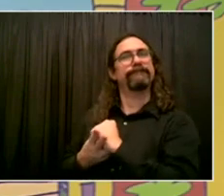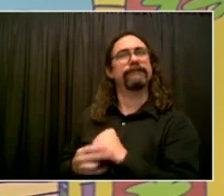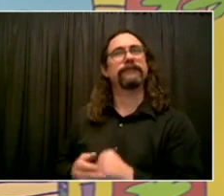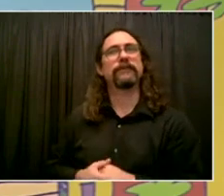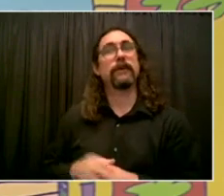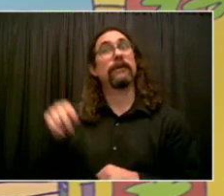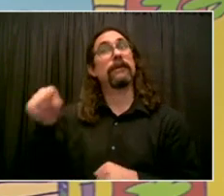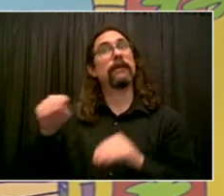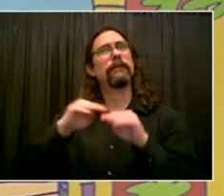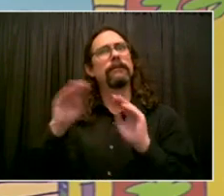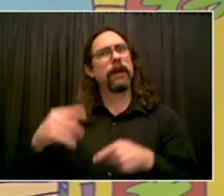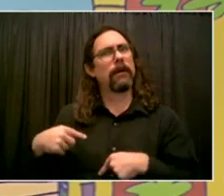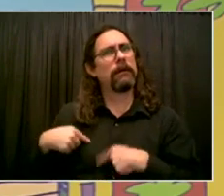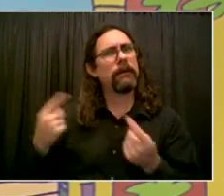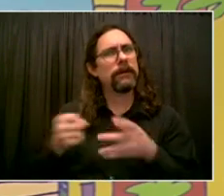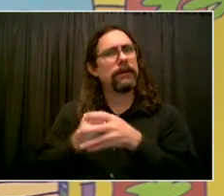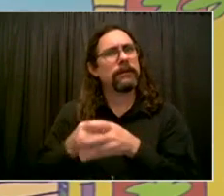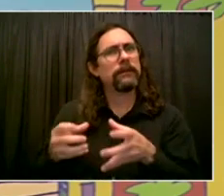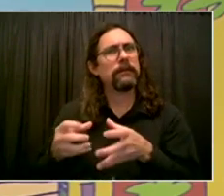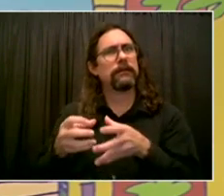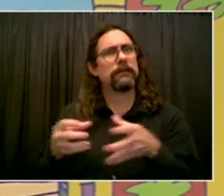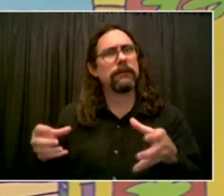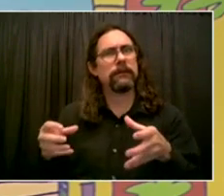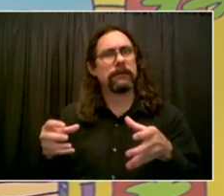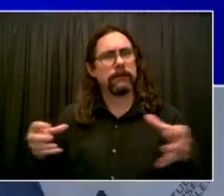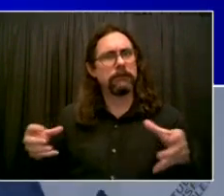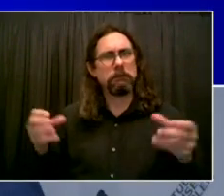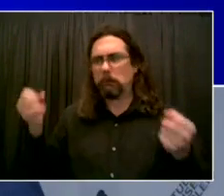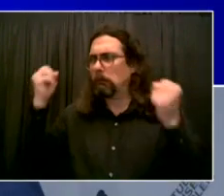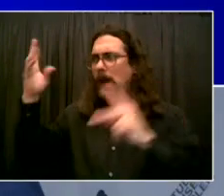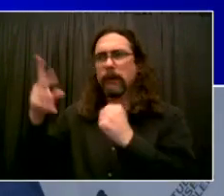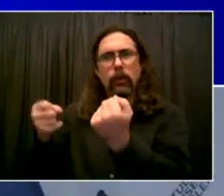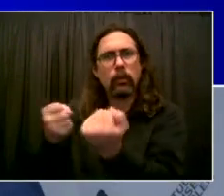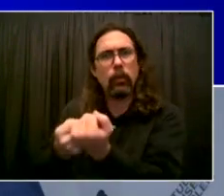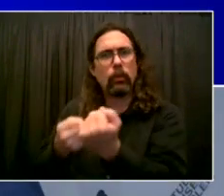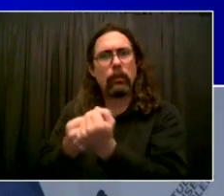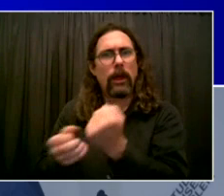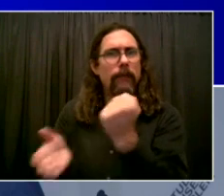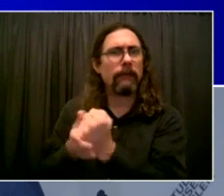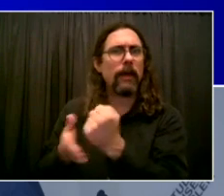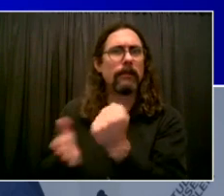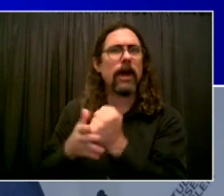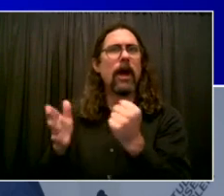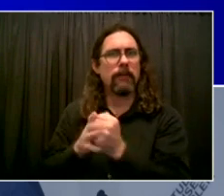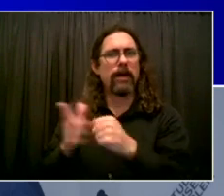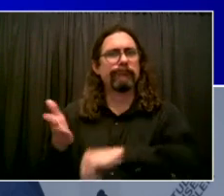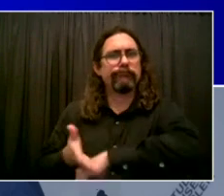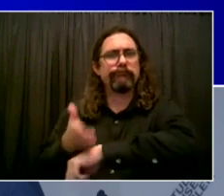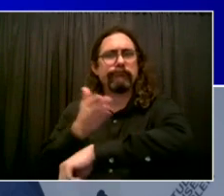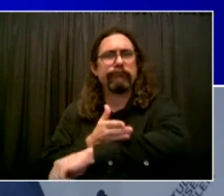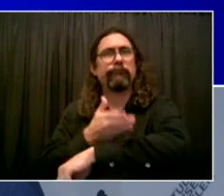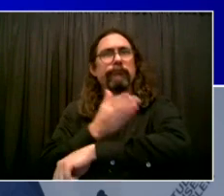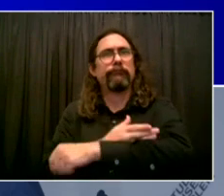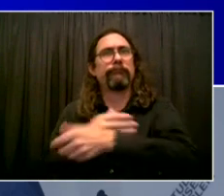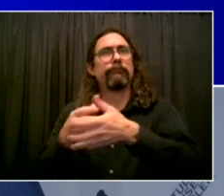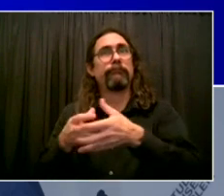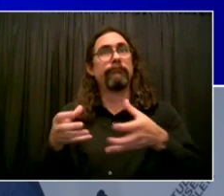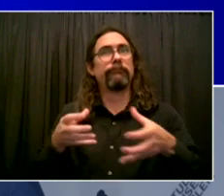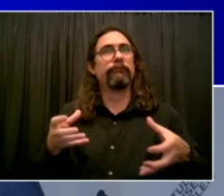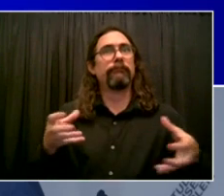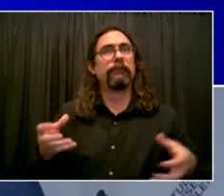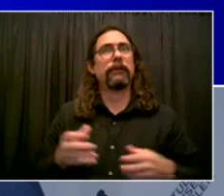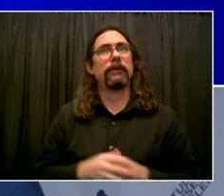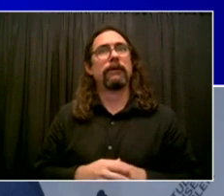to help that process. I want to thank everyone who's been part of supporting and donating to the growth of the Studio Museum. Yesterday, Shirlene and I were part of